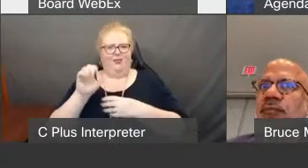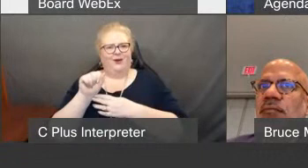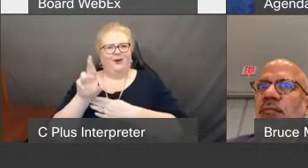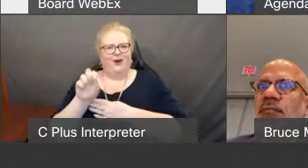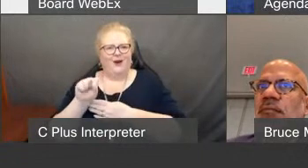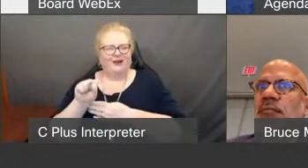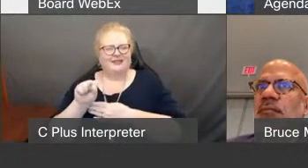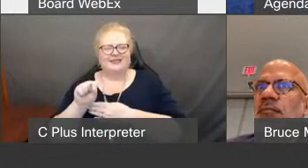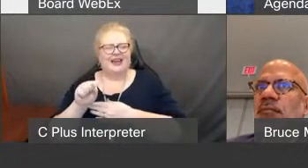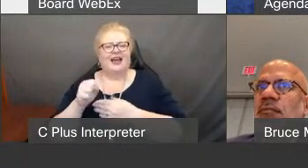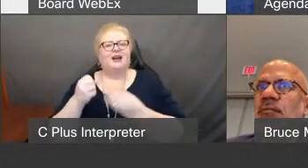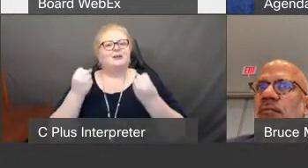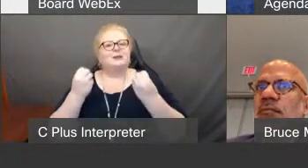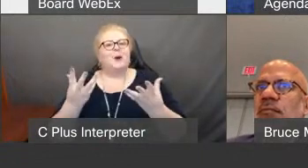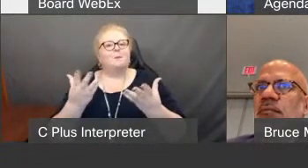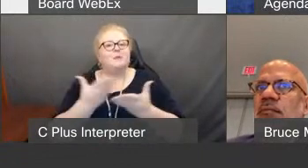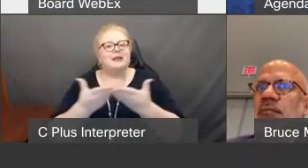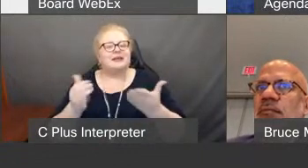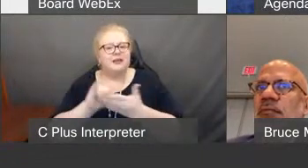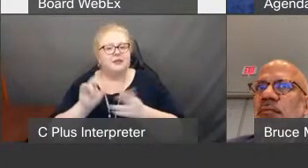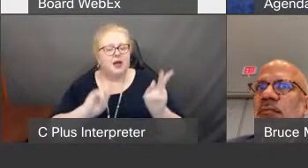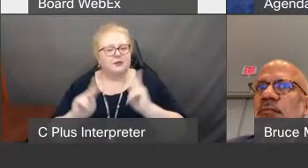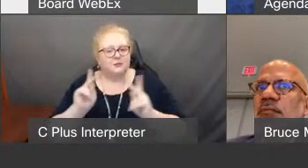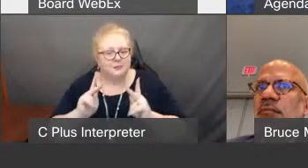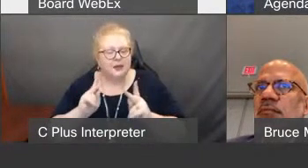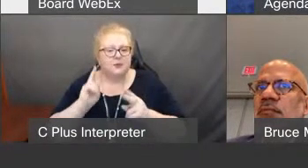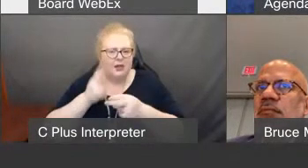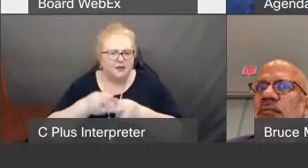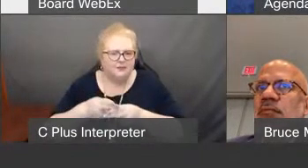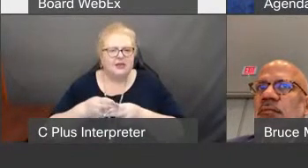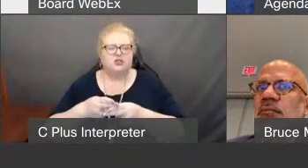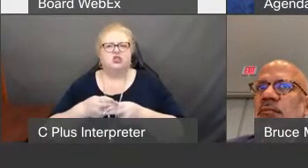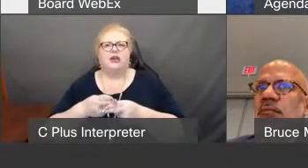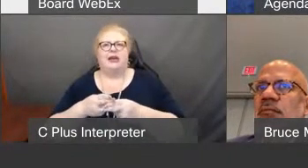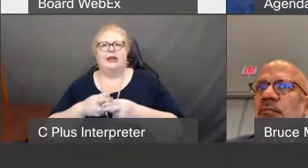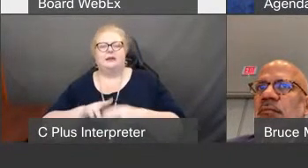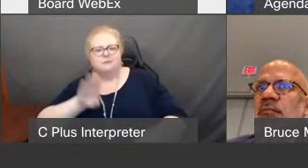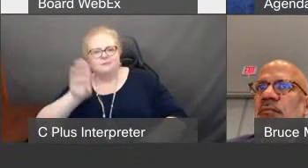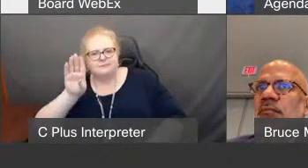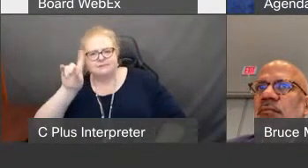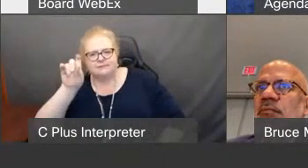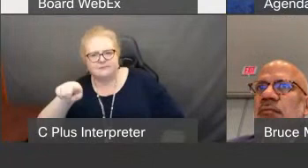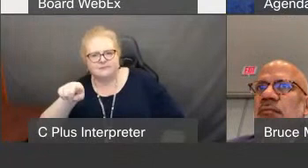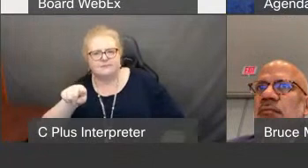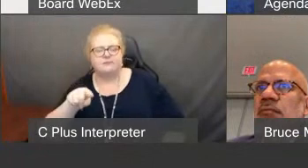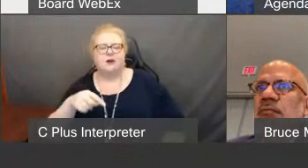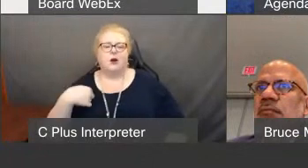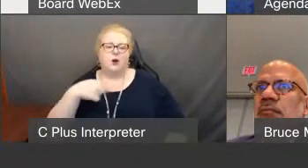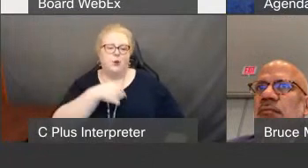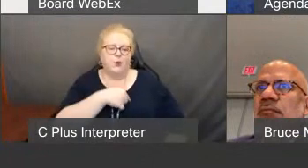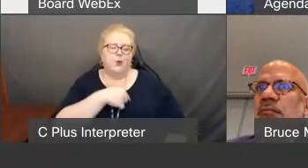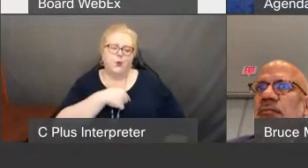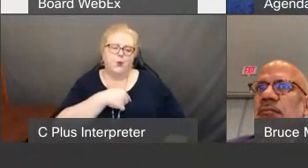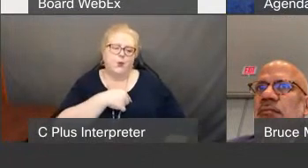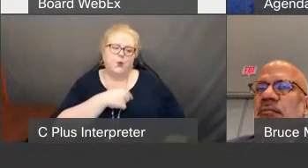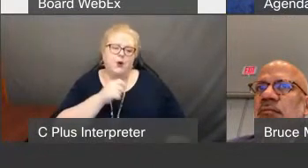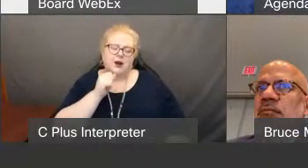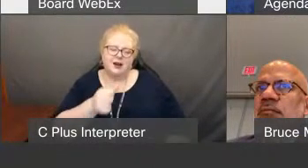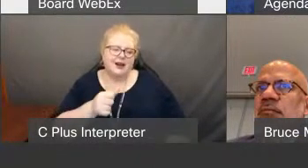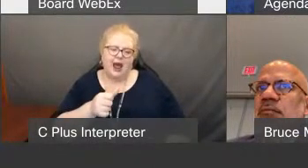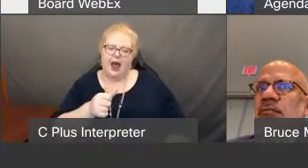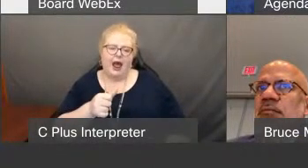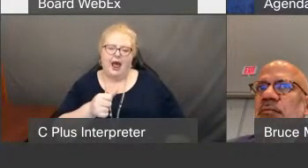a lot of people have raised, and that you and Manager Moore and I have discussed, is that we're not hiring, you know,